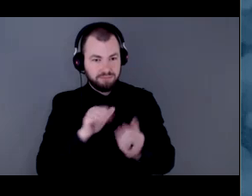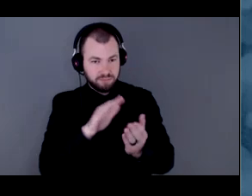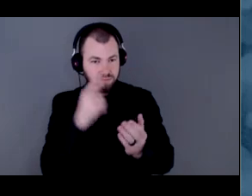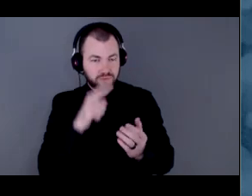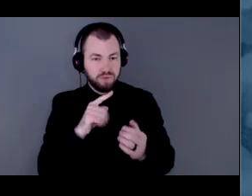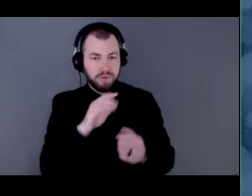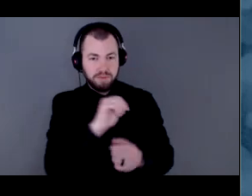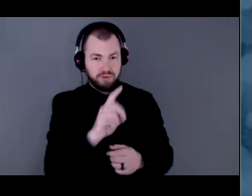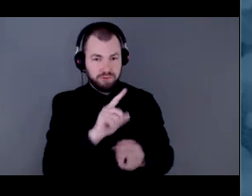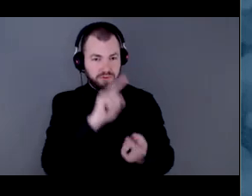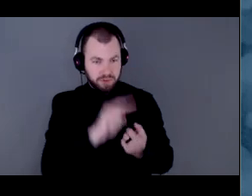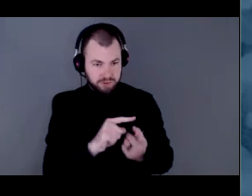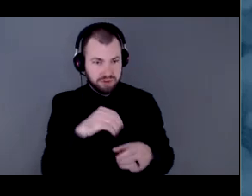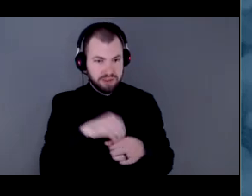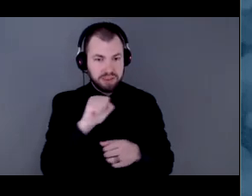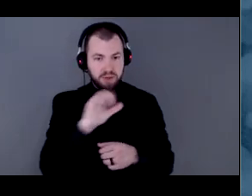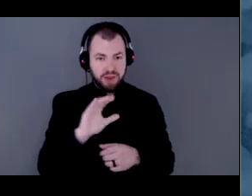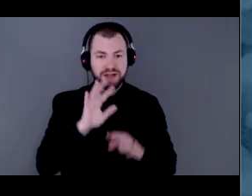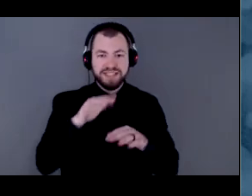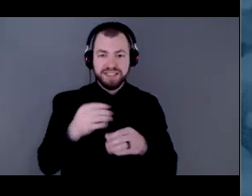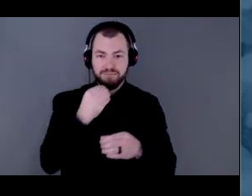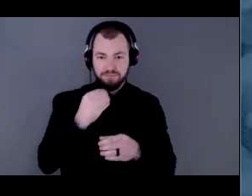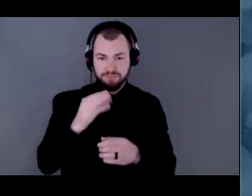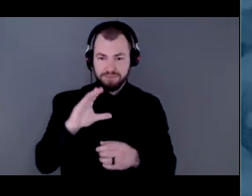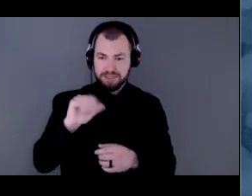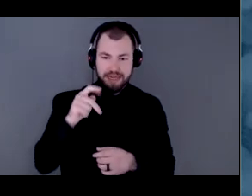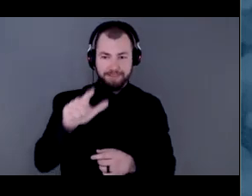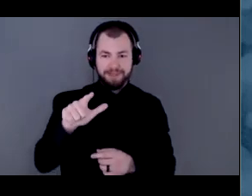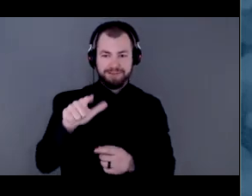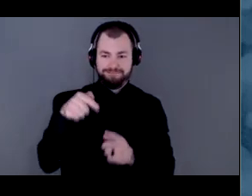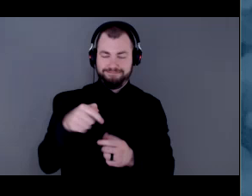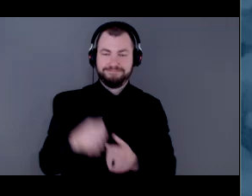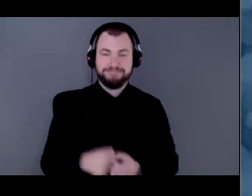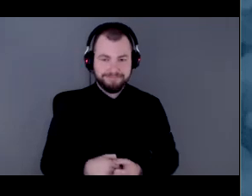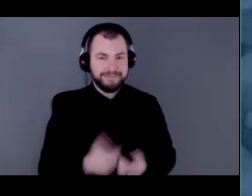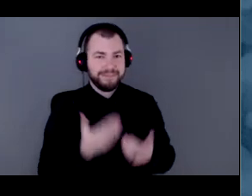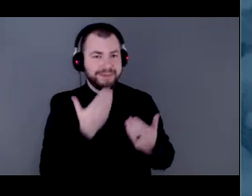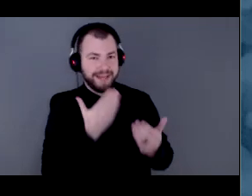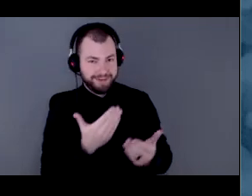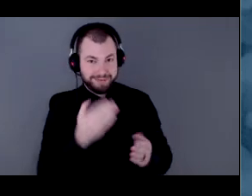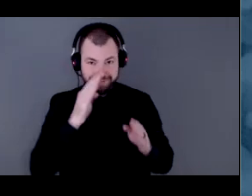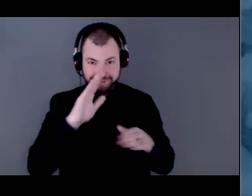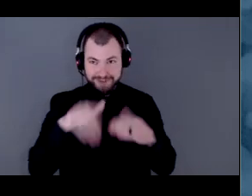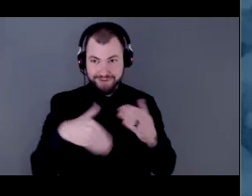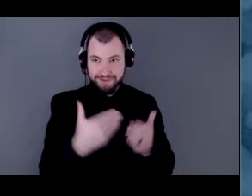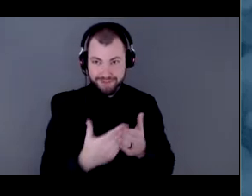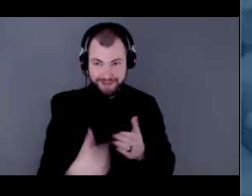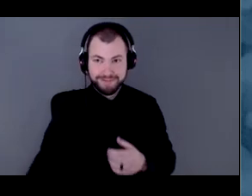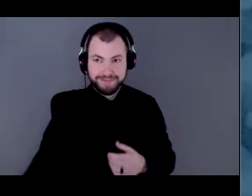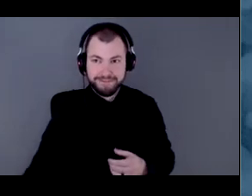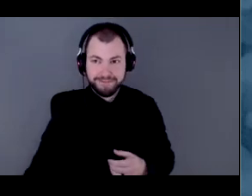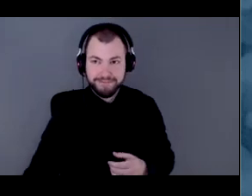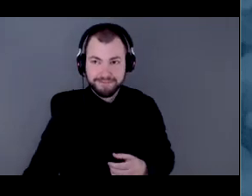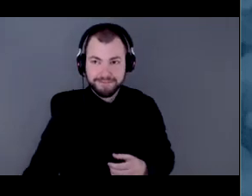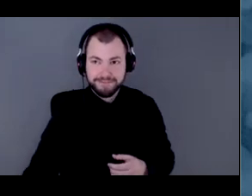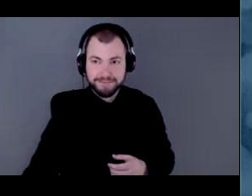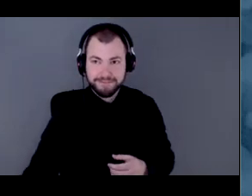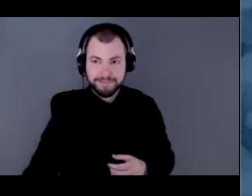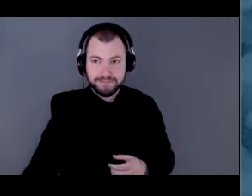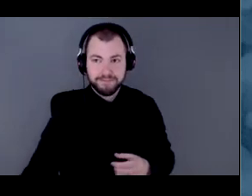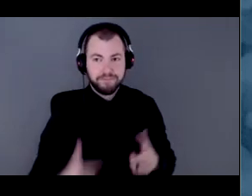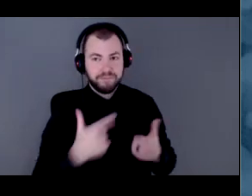capital. Thank you. Hi, everyone. Huge thanks to NOAA